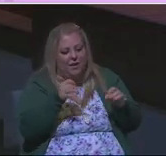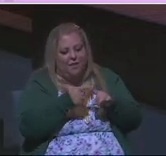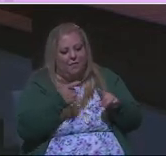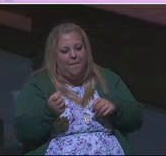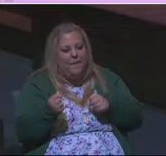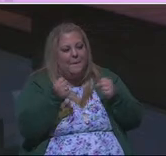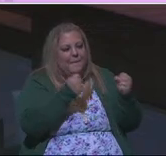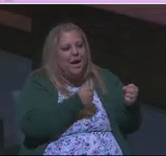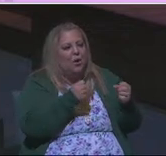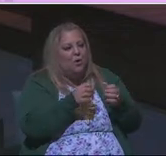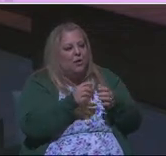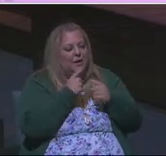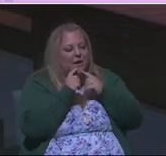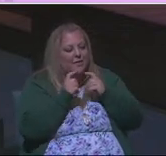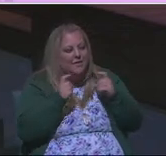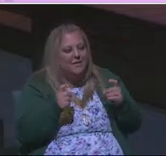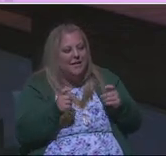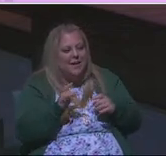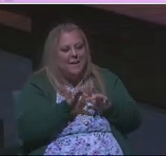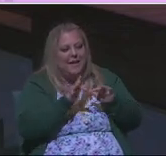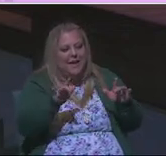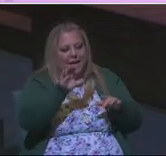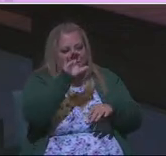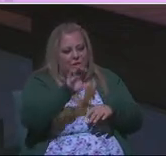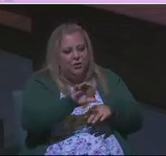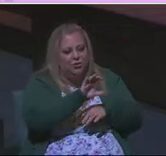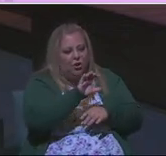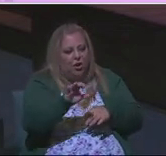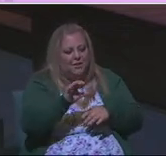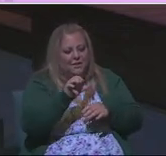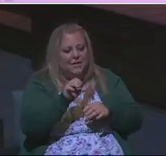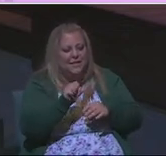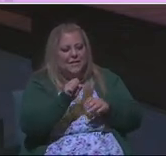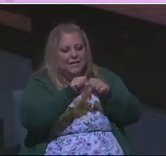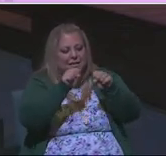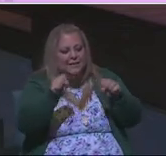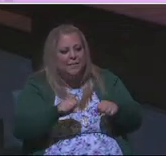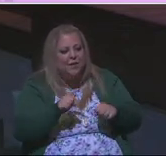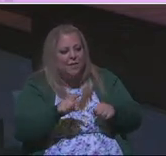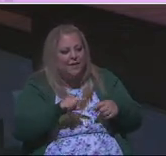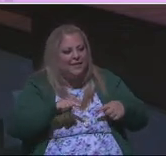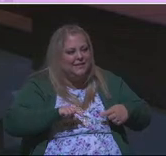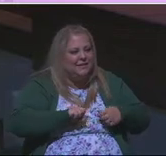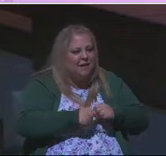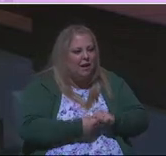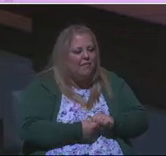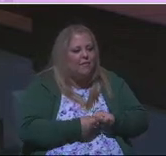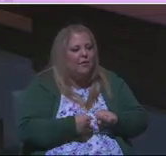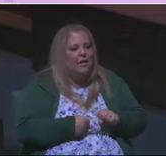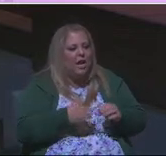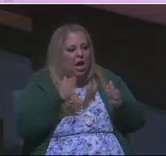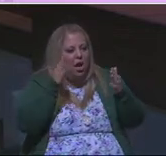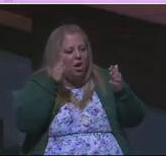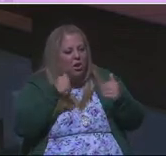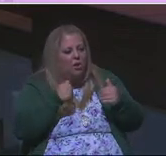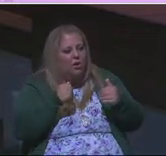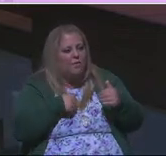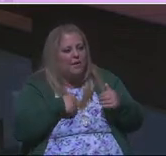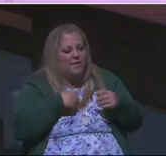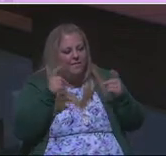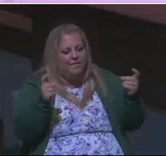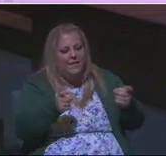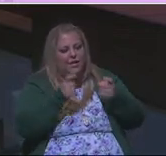sin. The empty cross, it's a symbol of his suffering. It's a symbol of our hope. The empty tomb is a symbol of